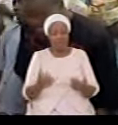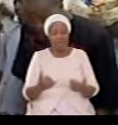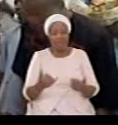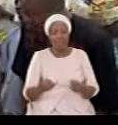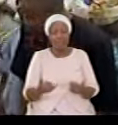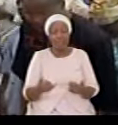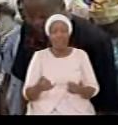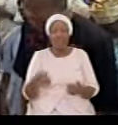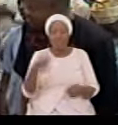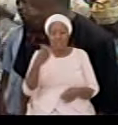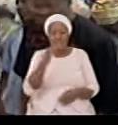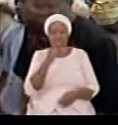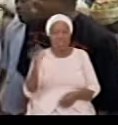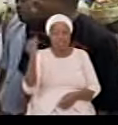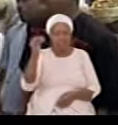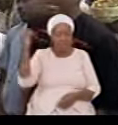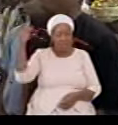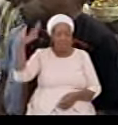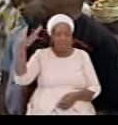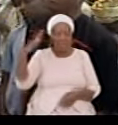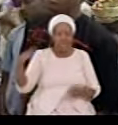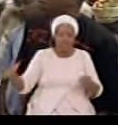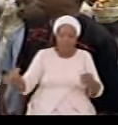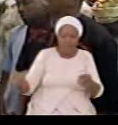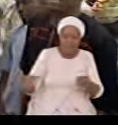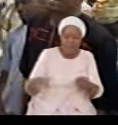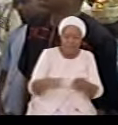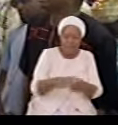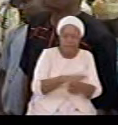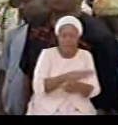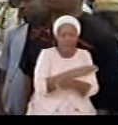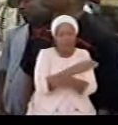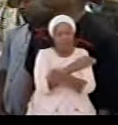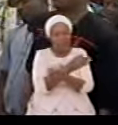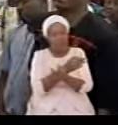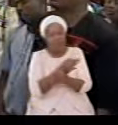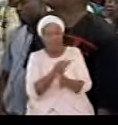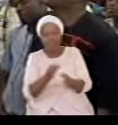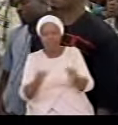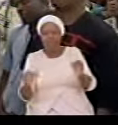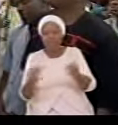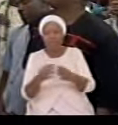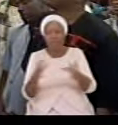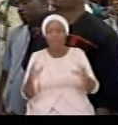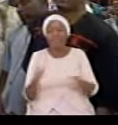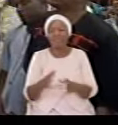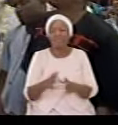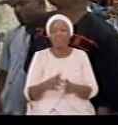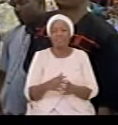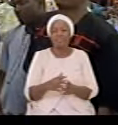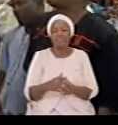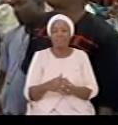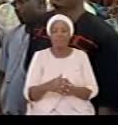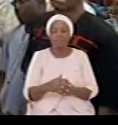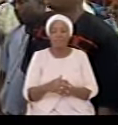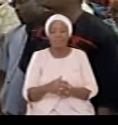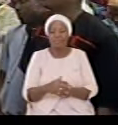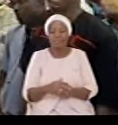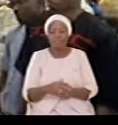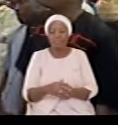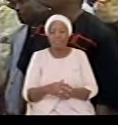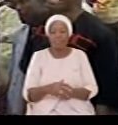There's grace, full, free, abundant.